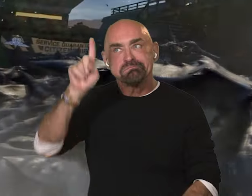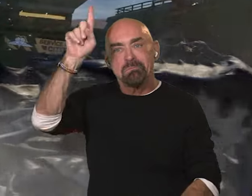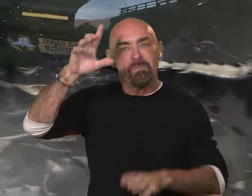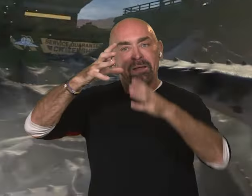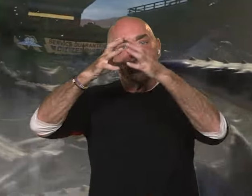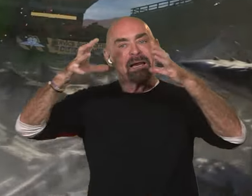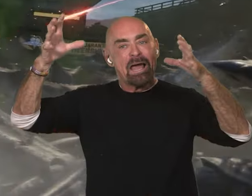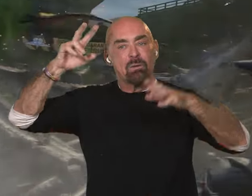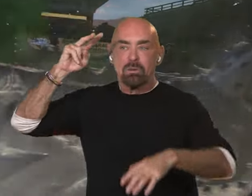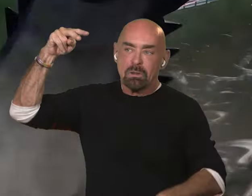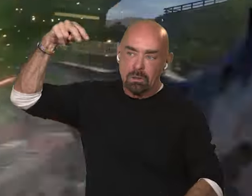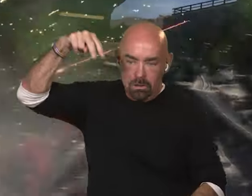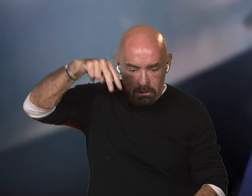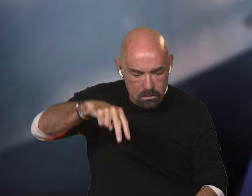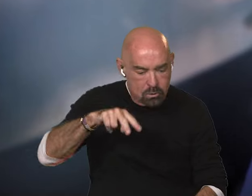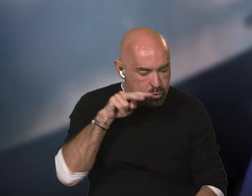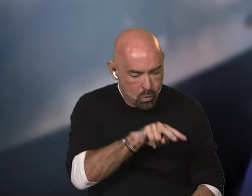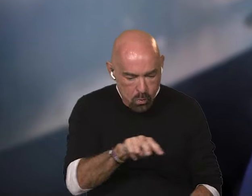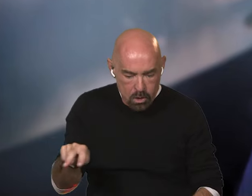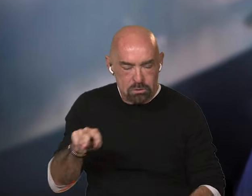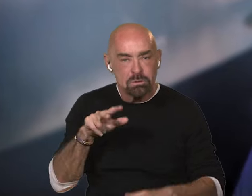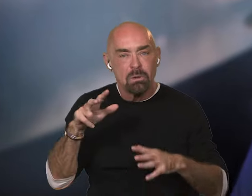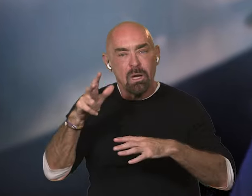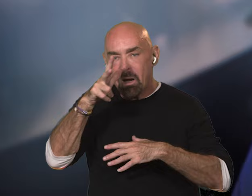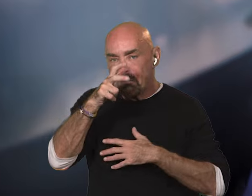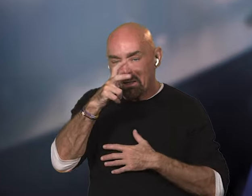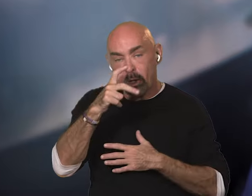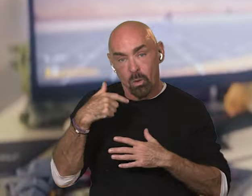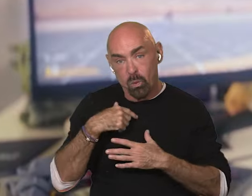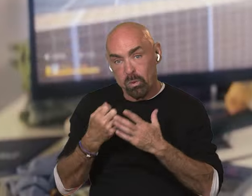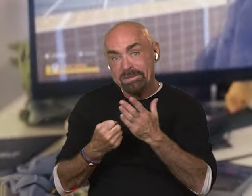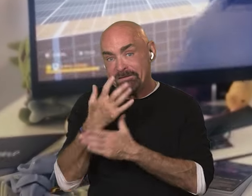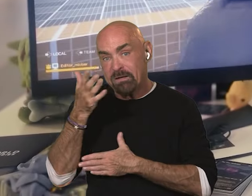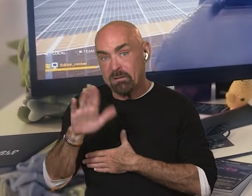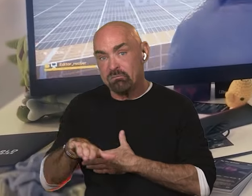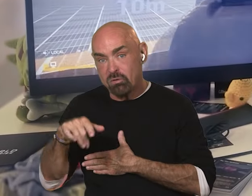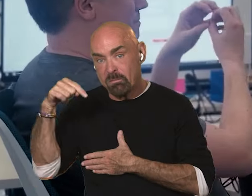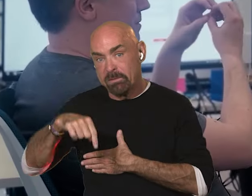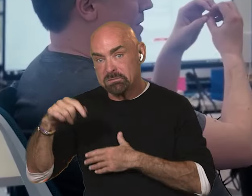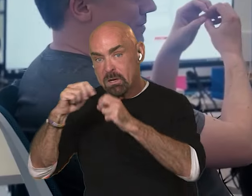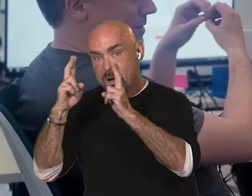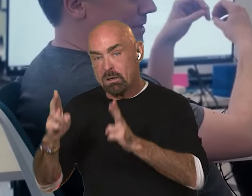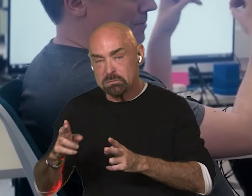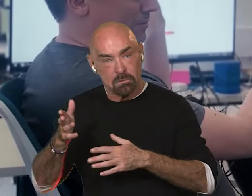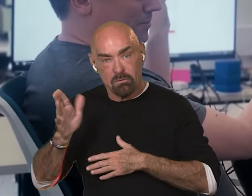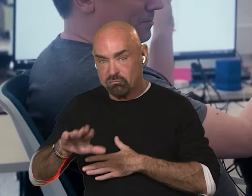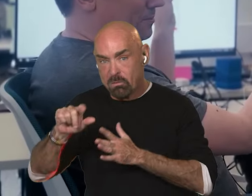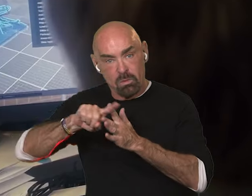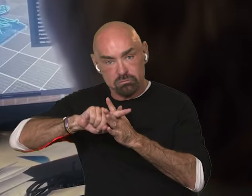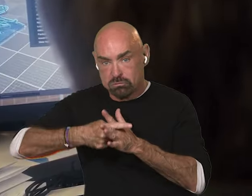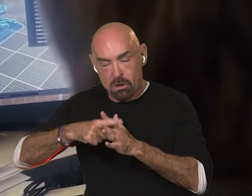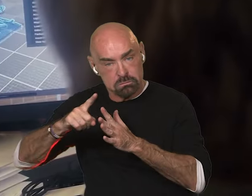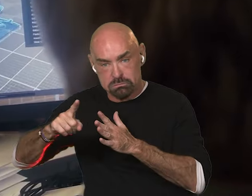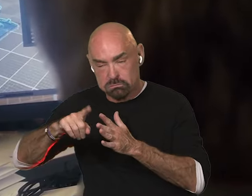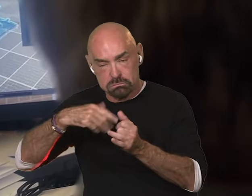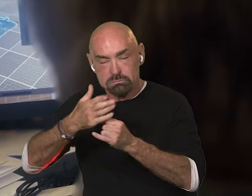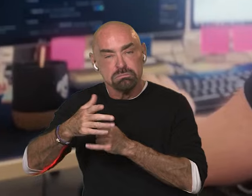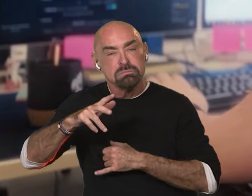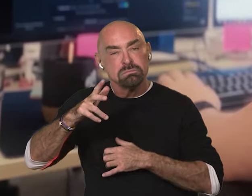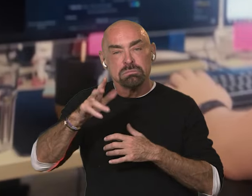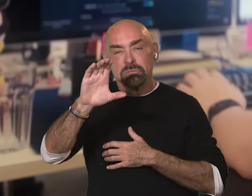vantage point over the bugs. It's a system that we've developed in-house from the ground up. It's really all about